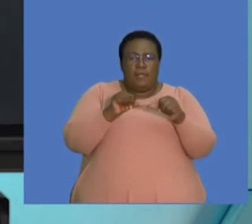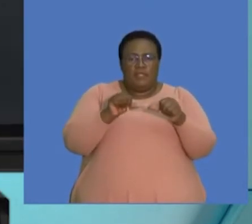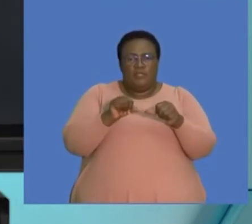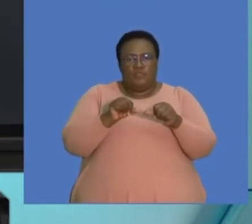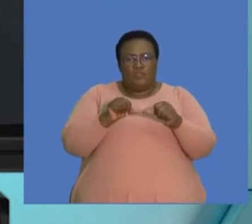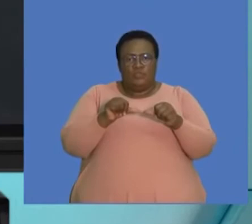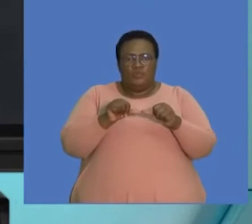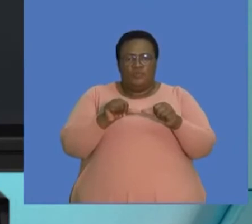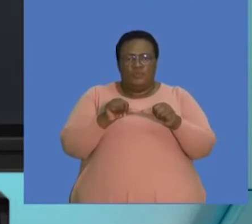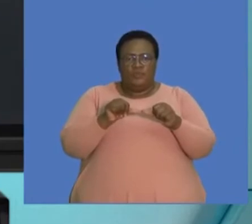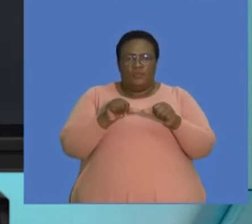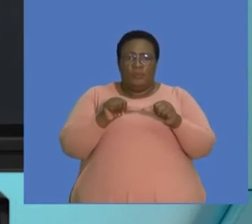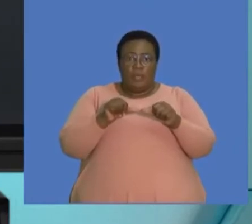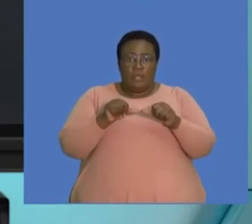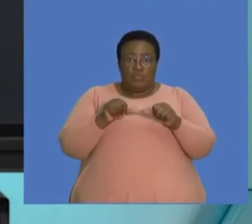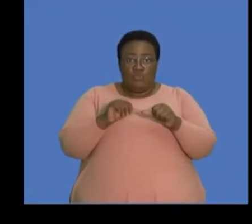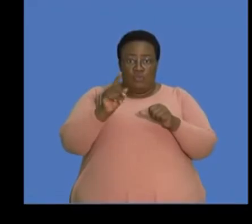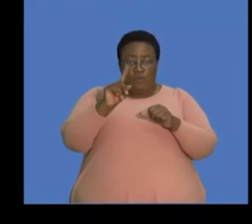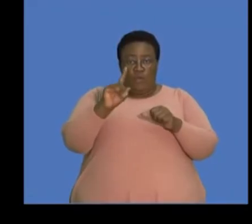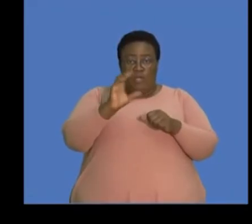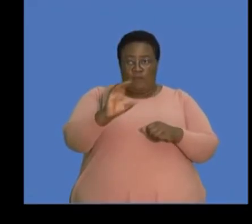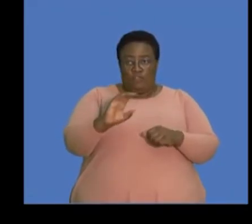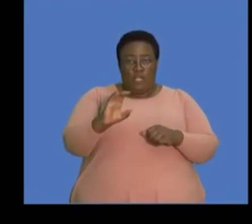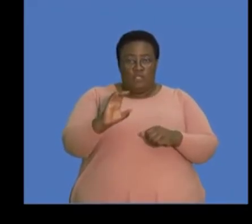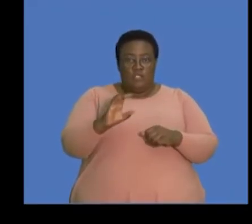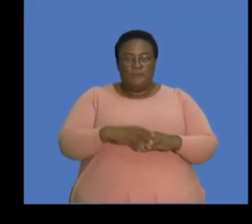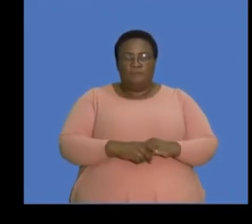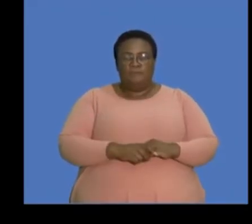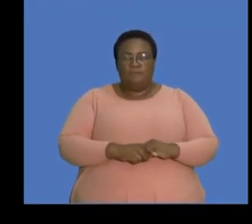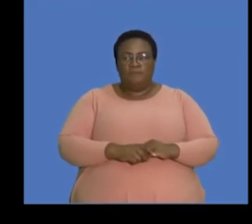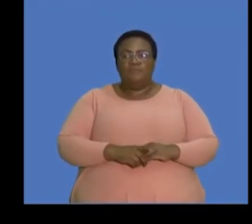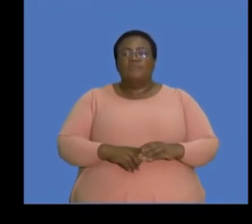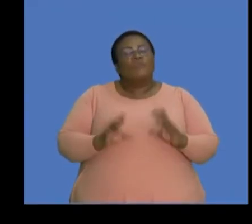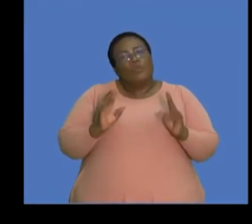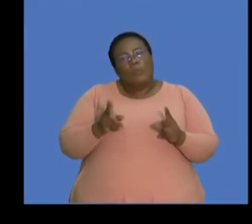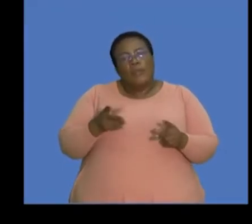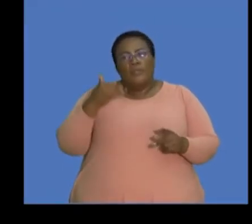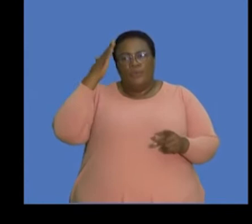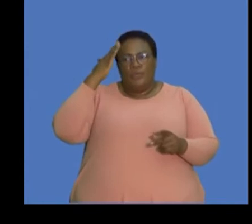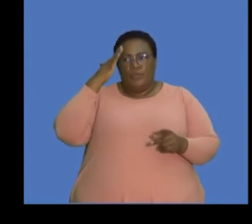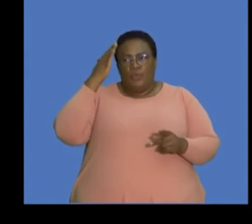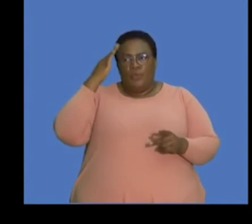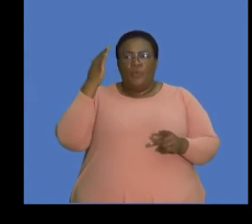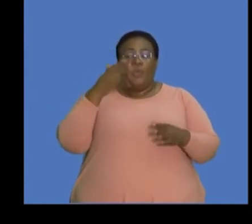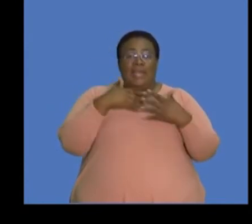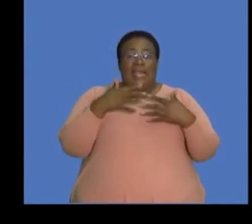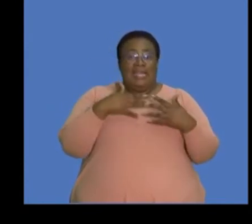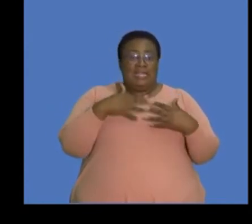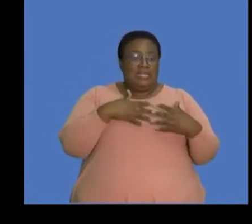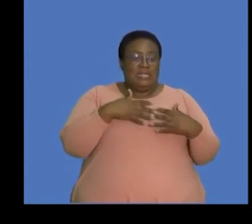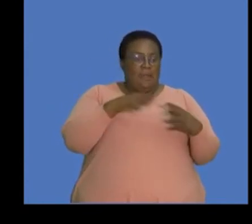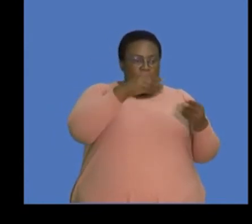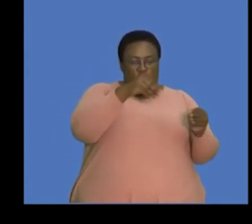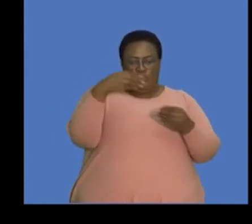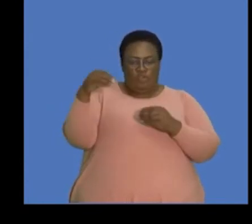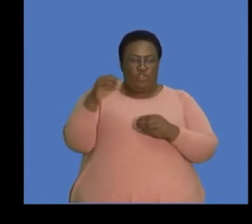is transferred between two materials, right? So naturally we know that any two charged materials, they exert